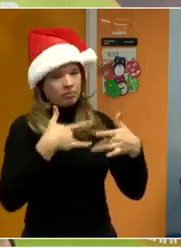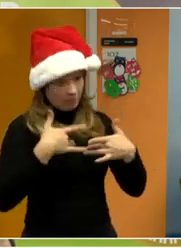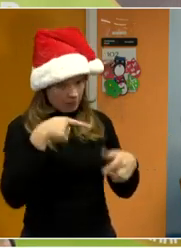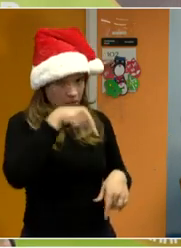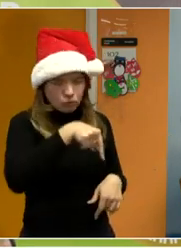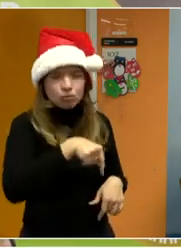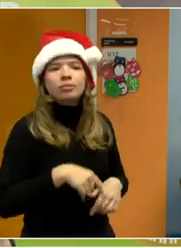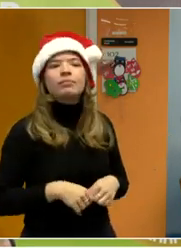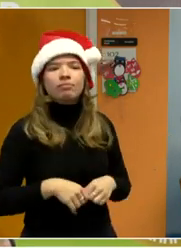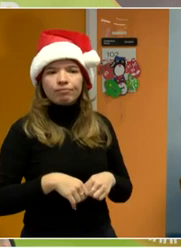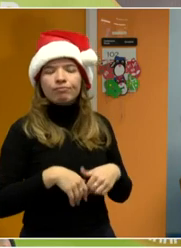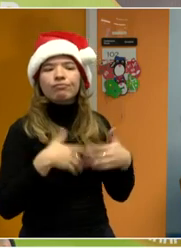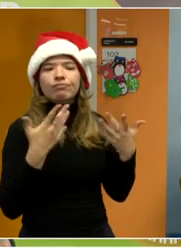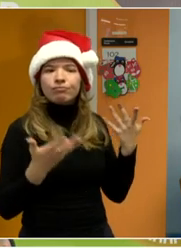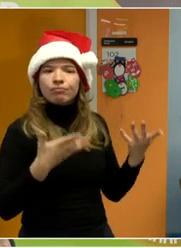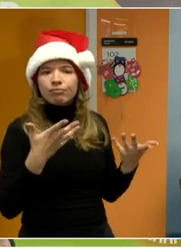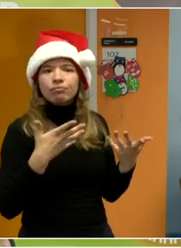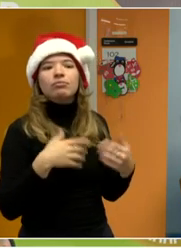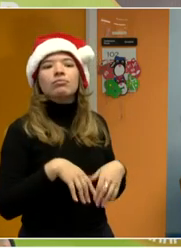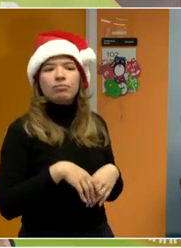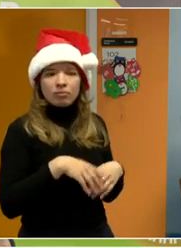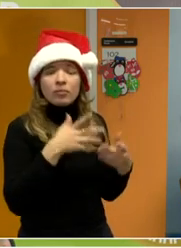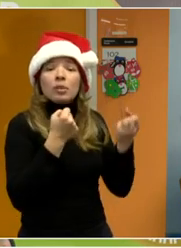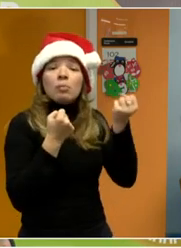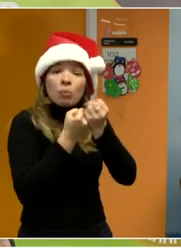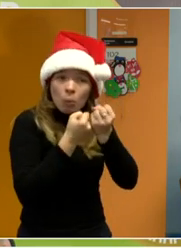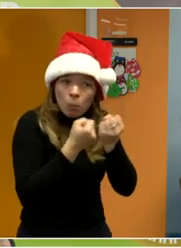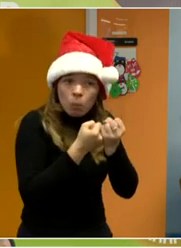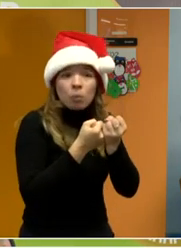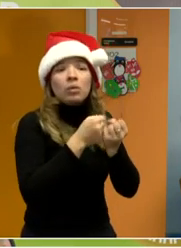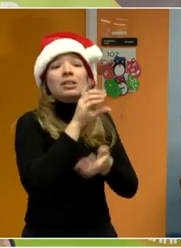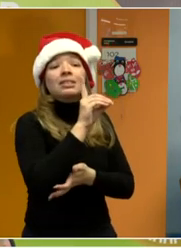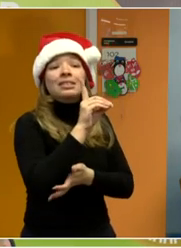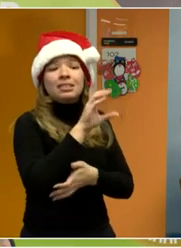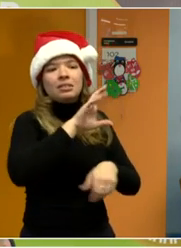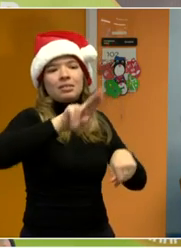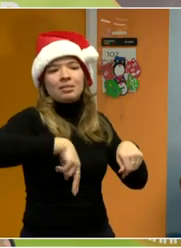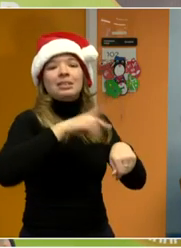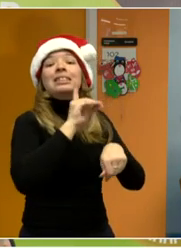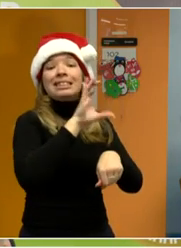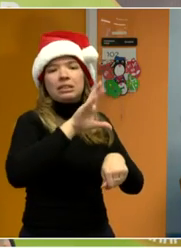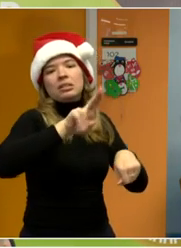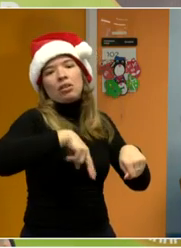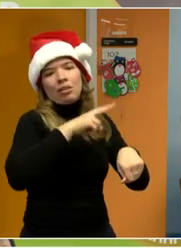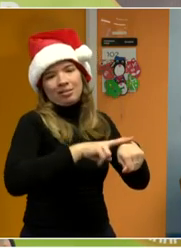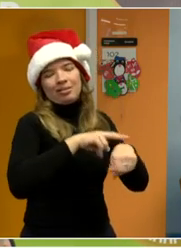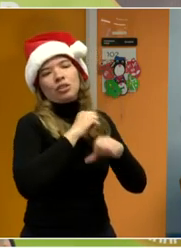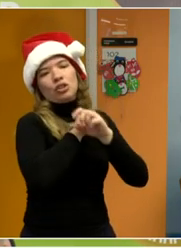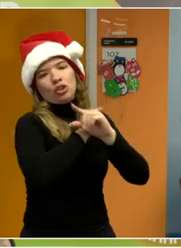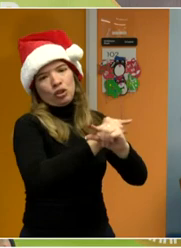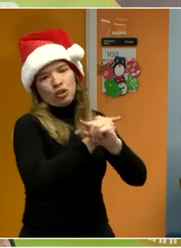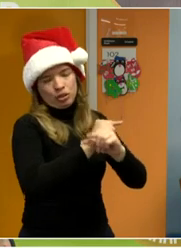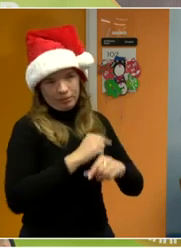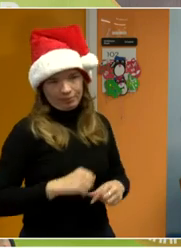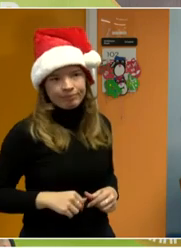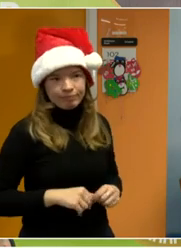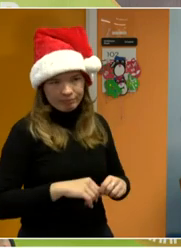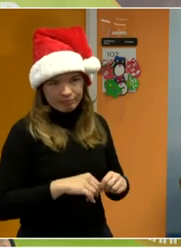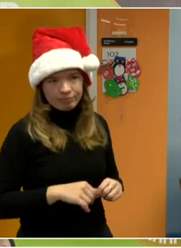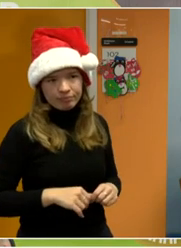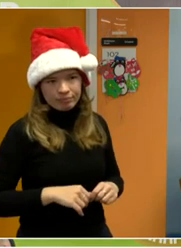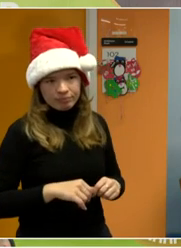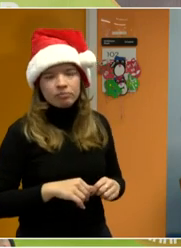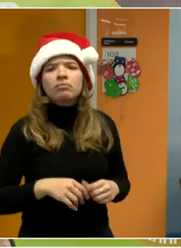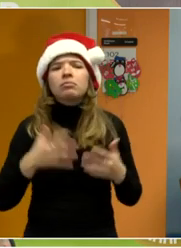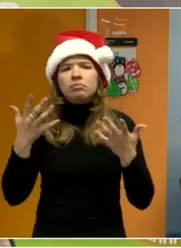and we are also being supported by the D.C. National Guard. Of course, you had asked for the National Guard. What about,